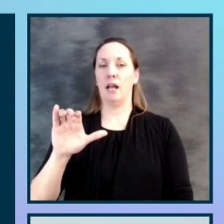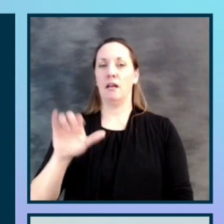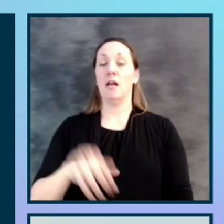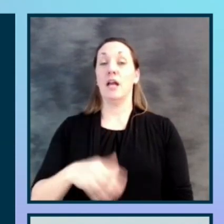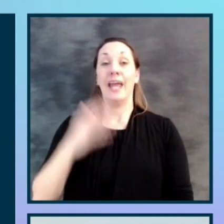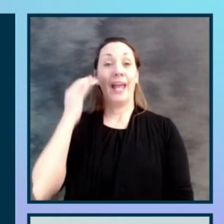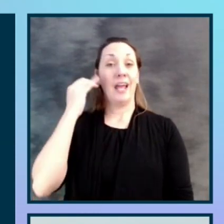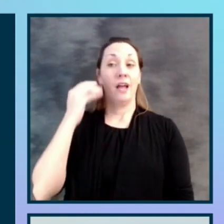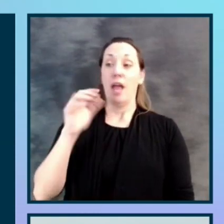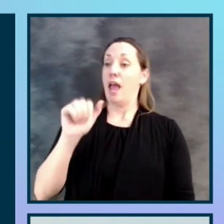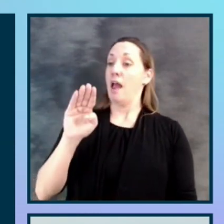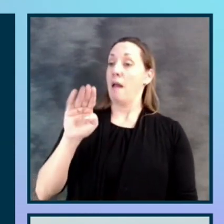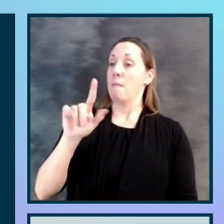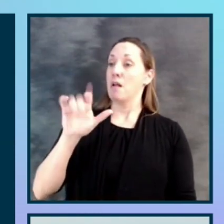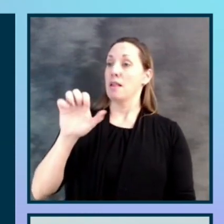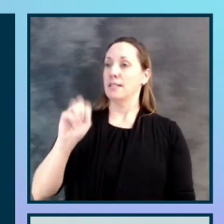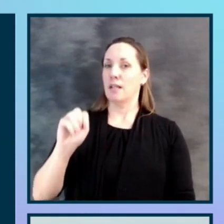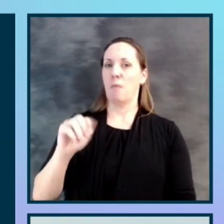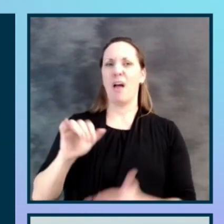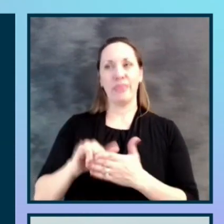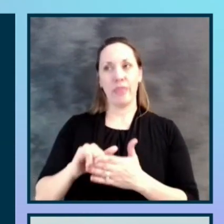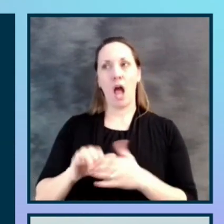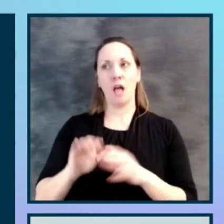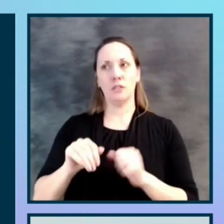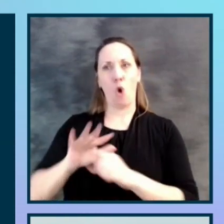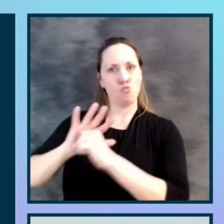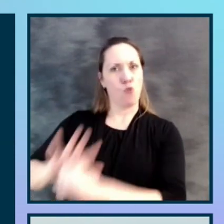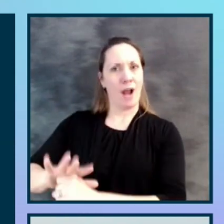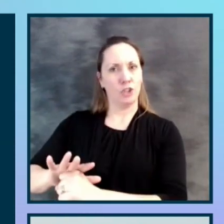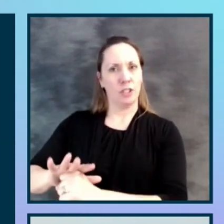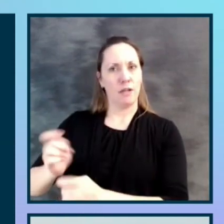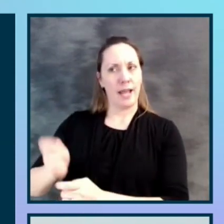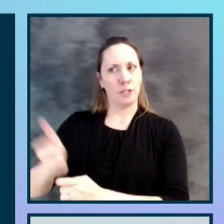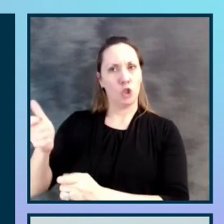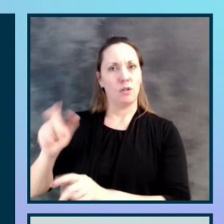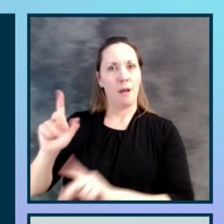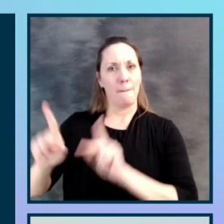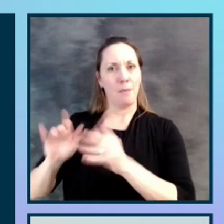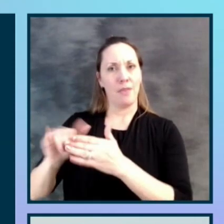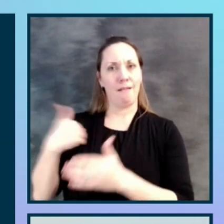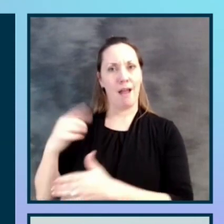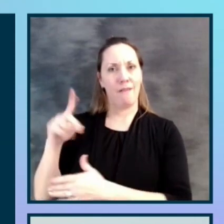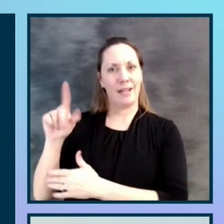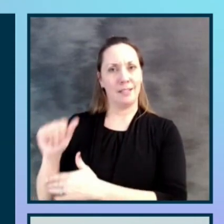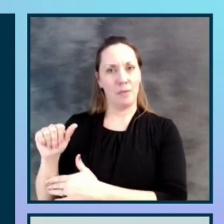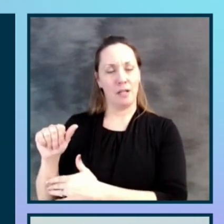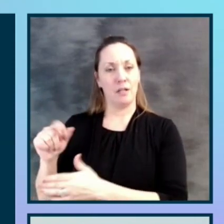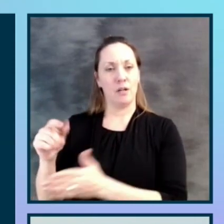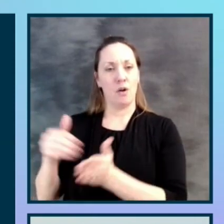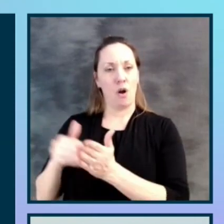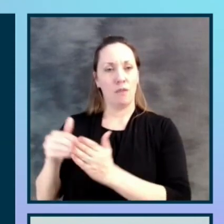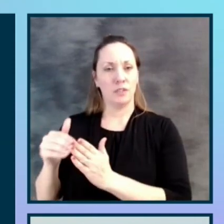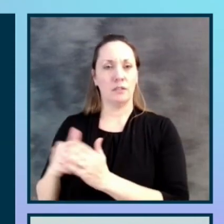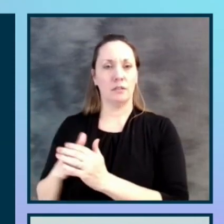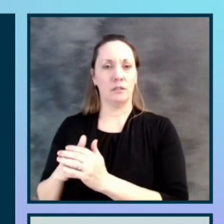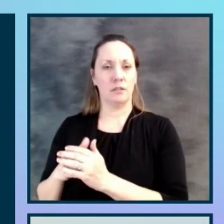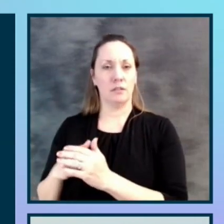defined as a systematic exclusion and oppression of people with disability, often expressed and reinforced through